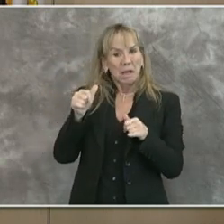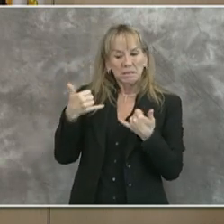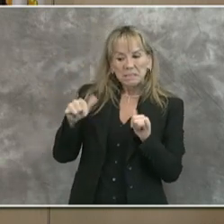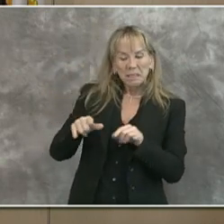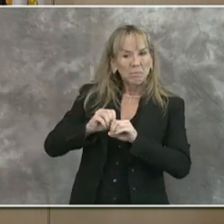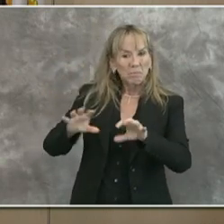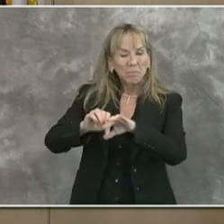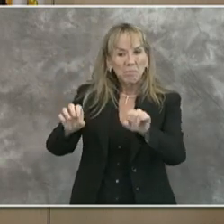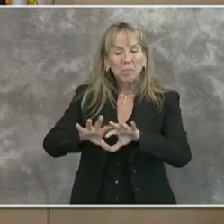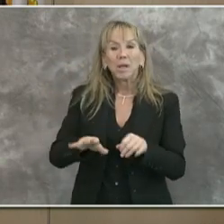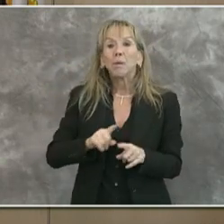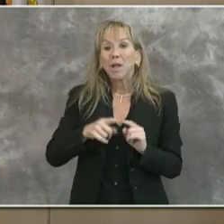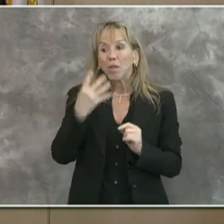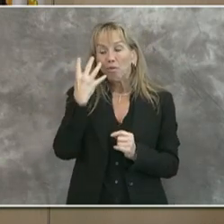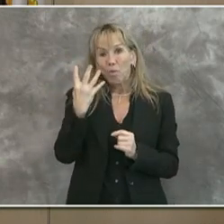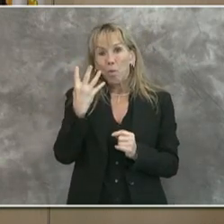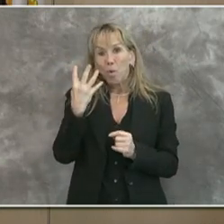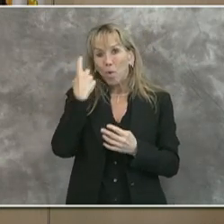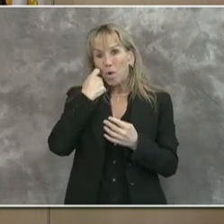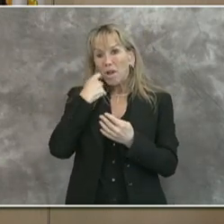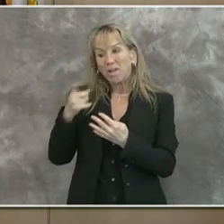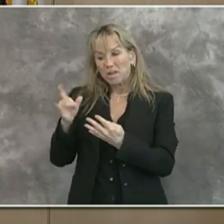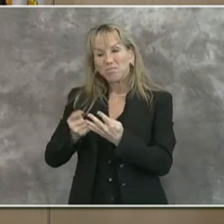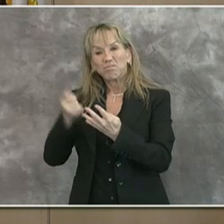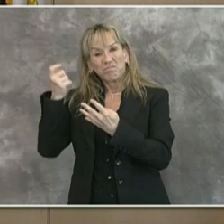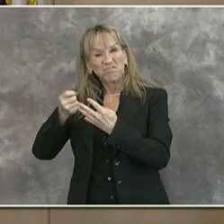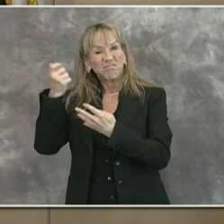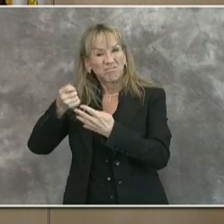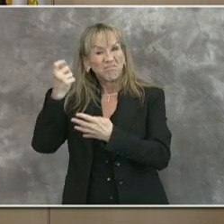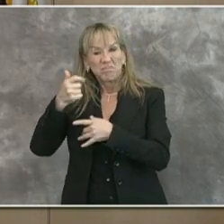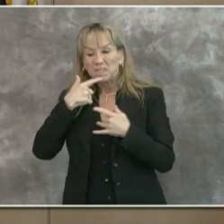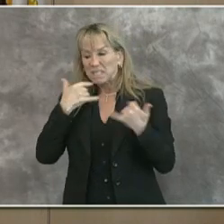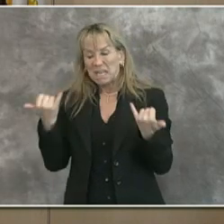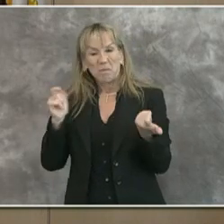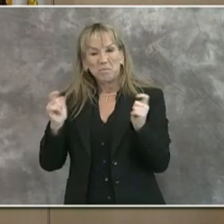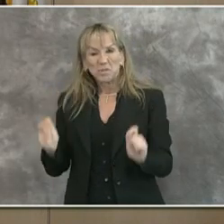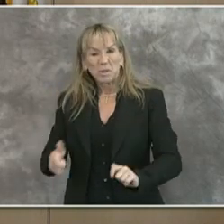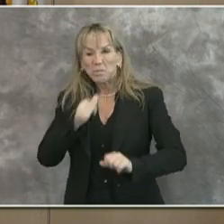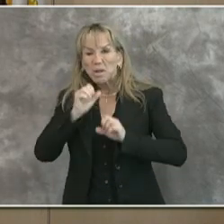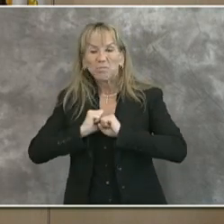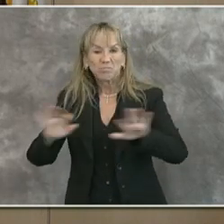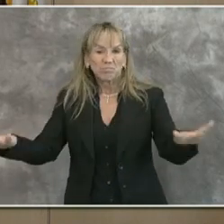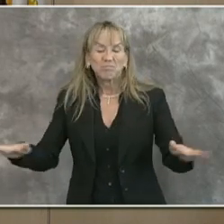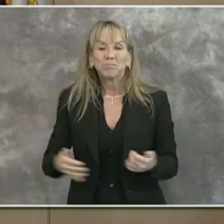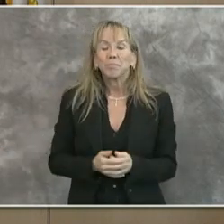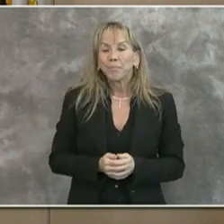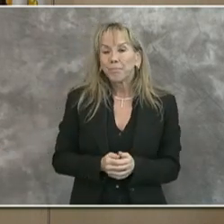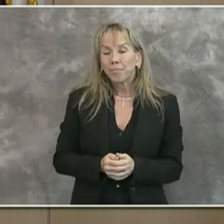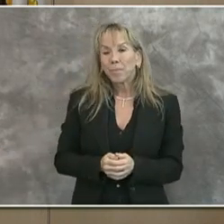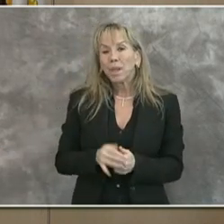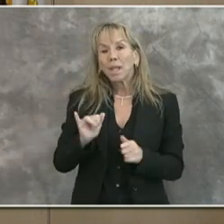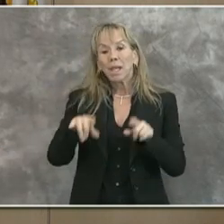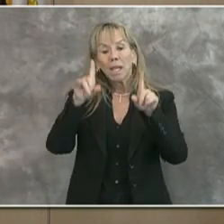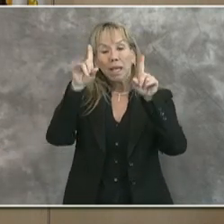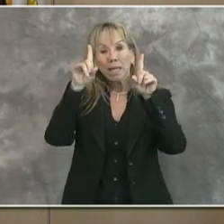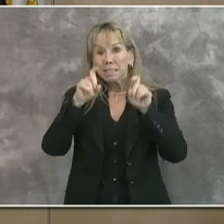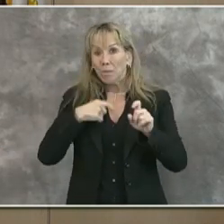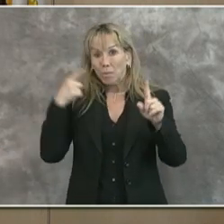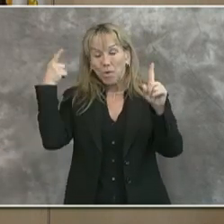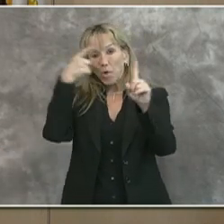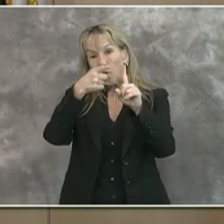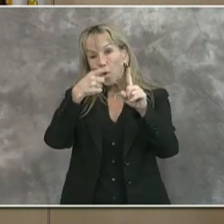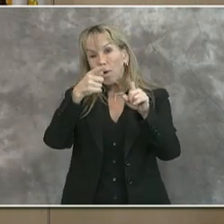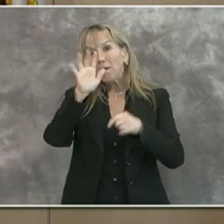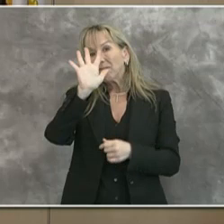4 outbreaks were previously eliminated due to definition changes. Our testing goal of